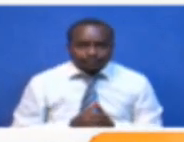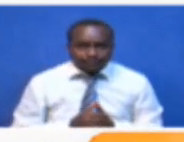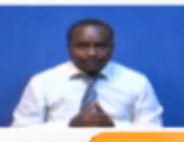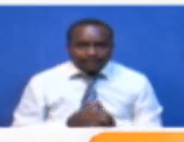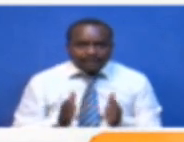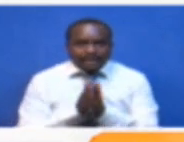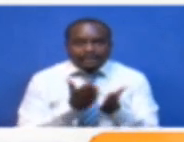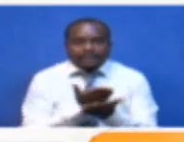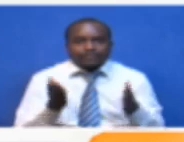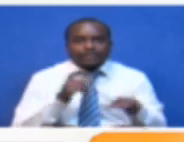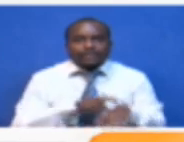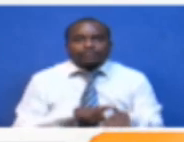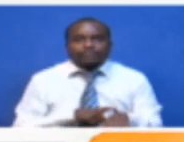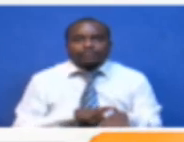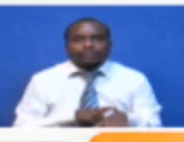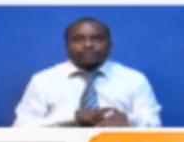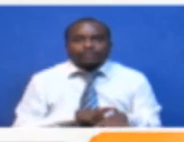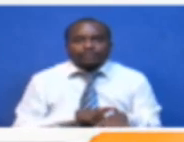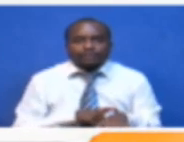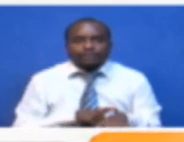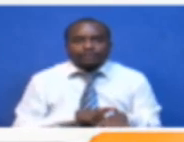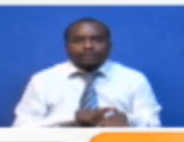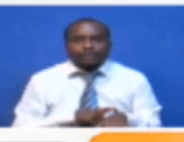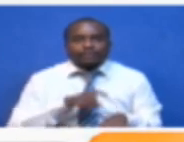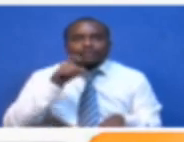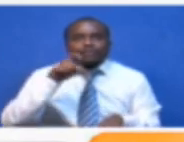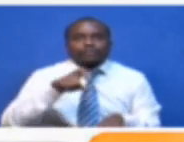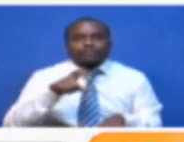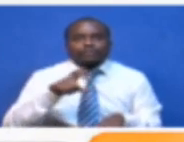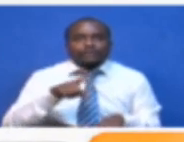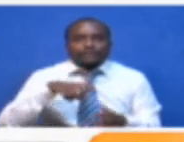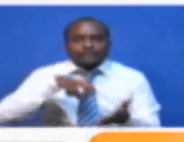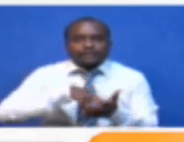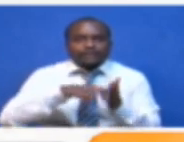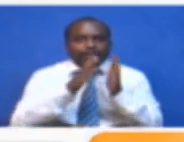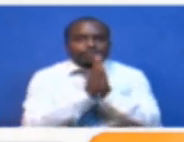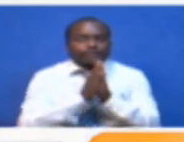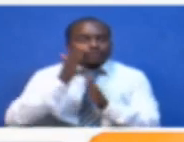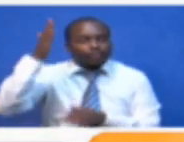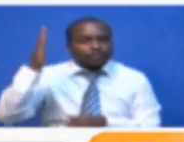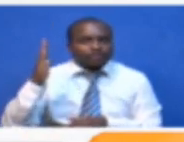time, you must kneel down and pray to God